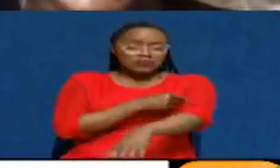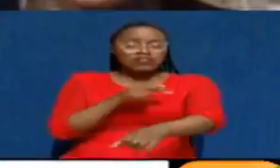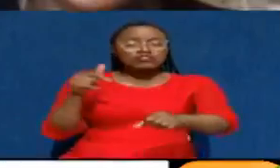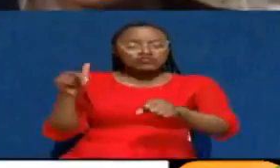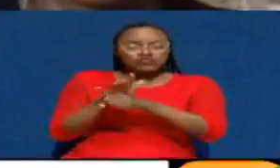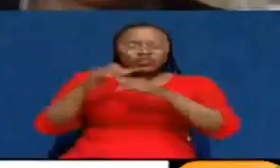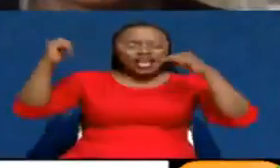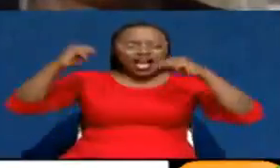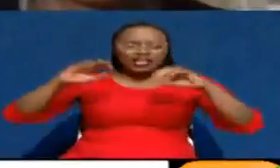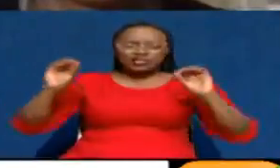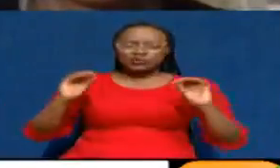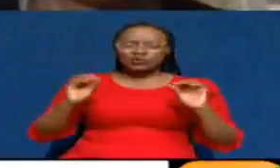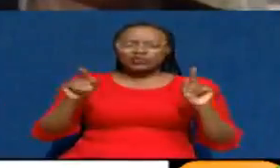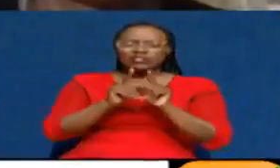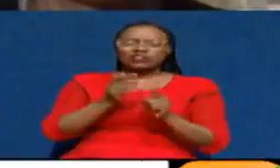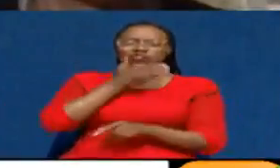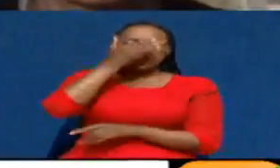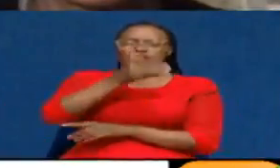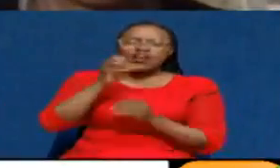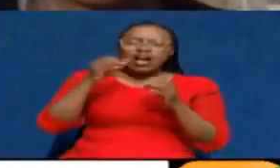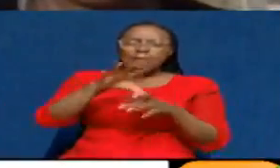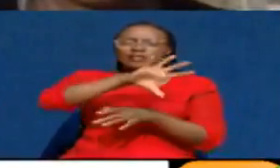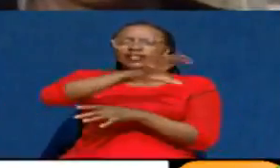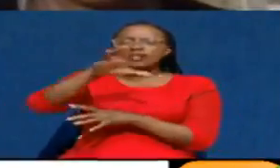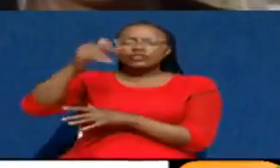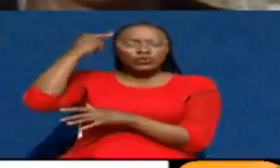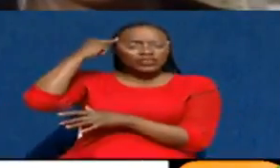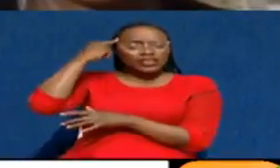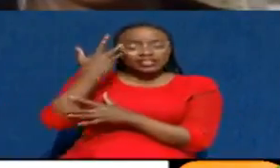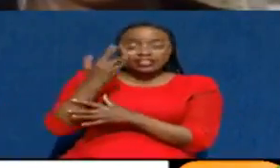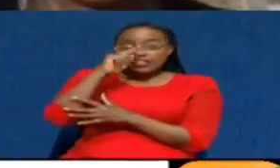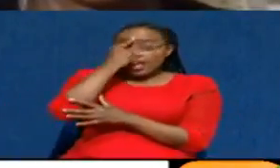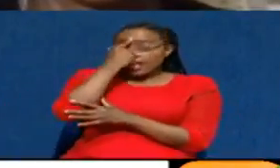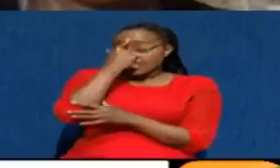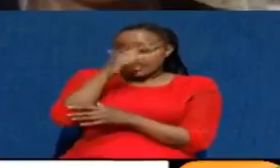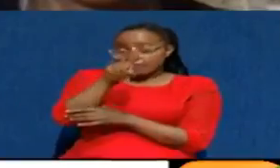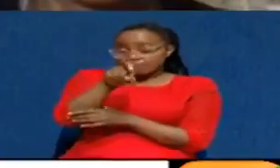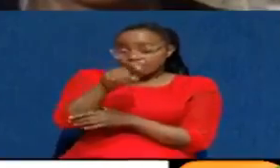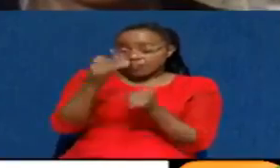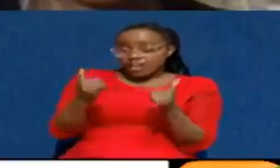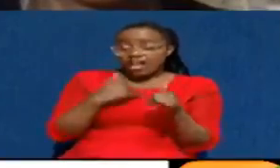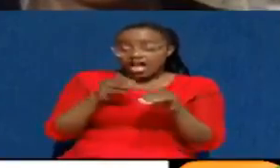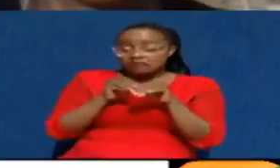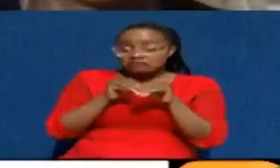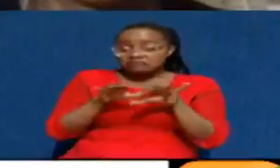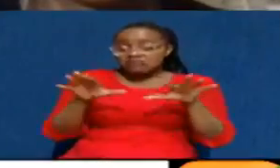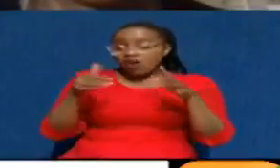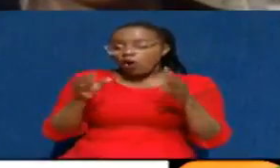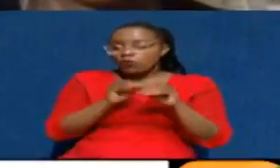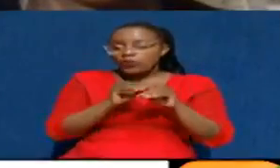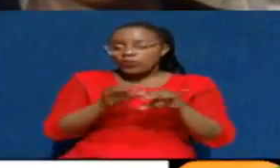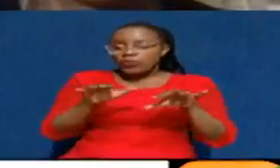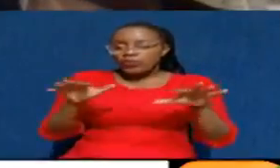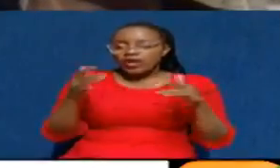fully agree with that. And even as you respond to that, how many counties do you think the Delta variant is now domiciled or moving